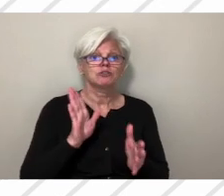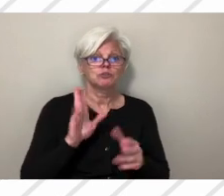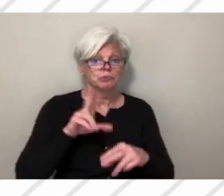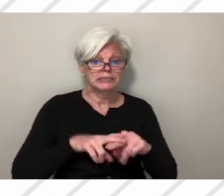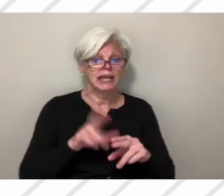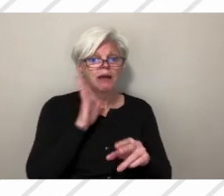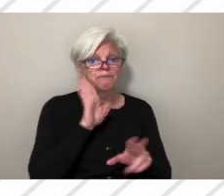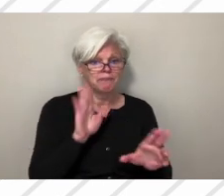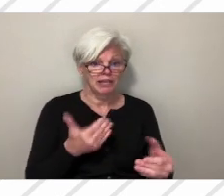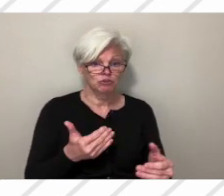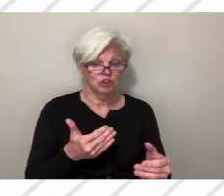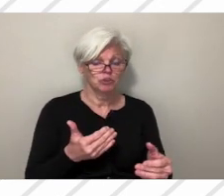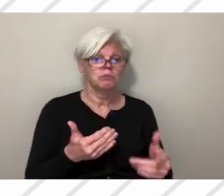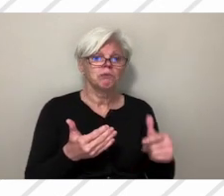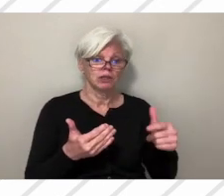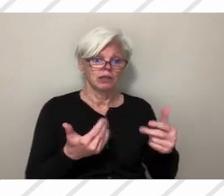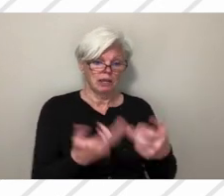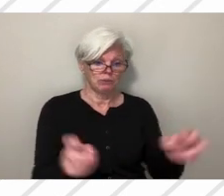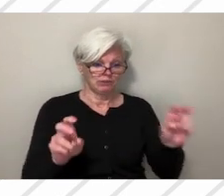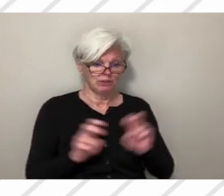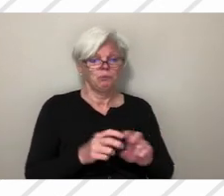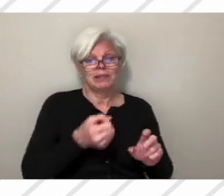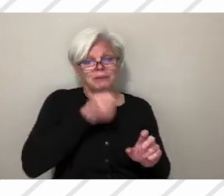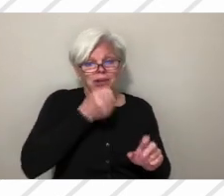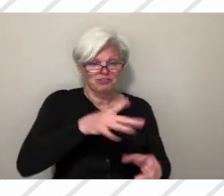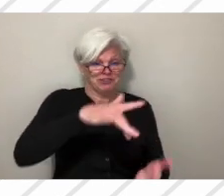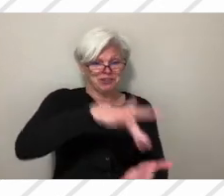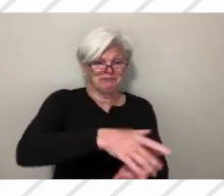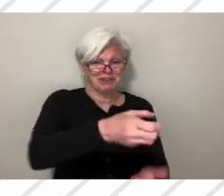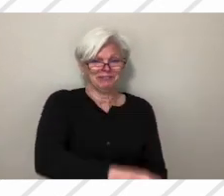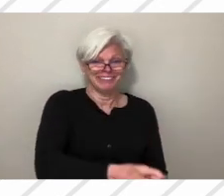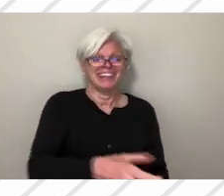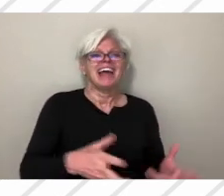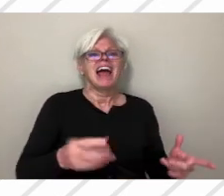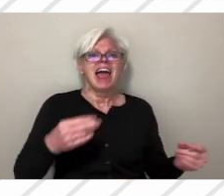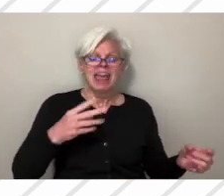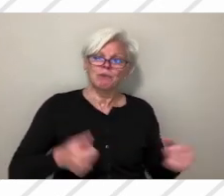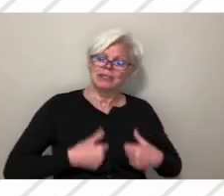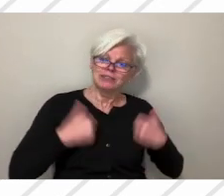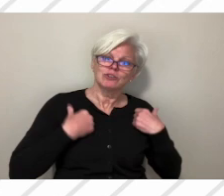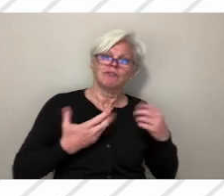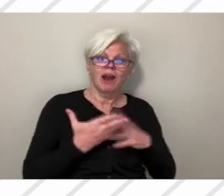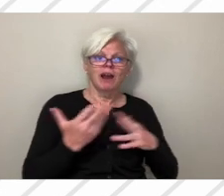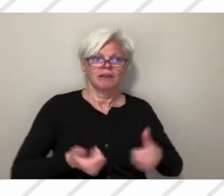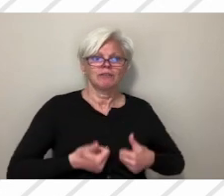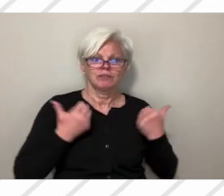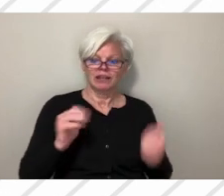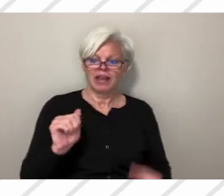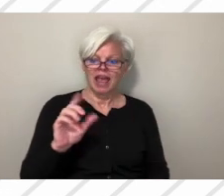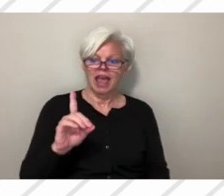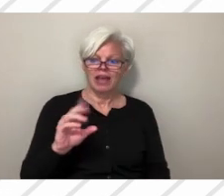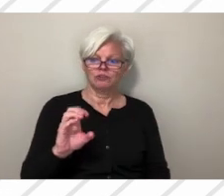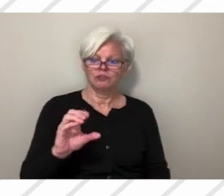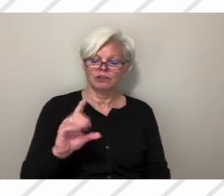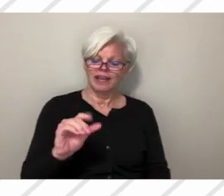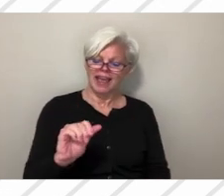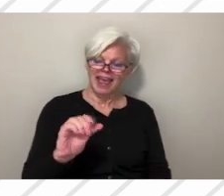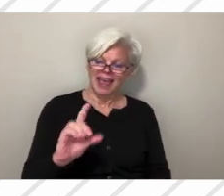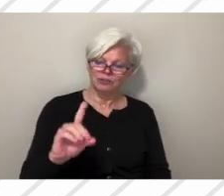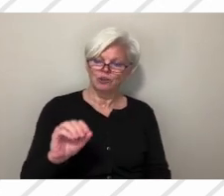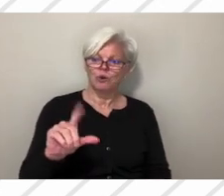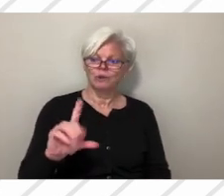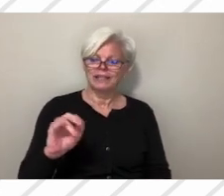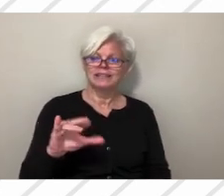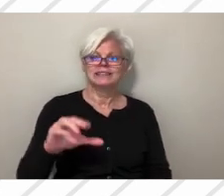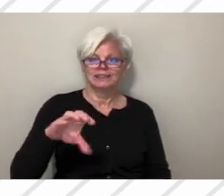survive adolescence. And because the truth is, to own your story is powerful, and not simply to use it as a